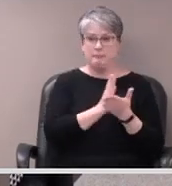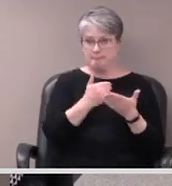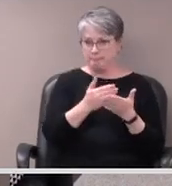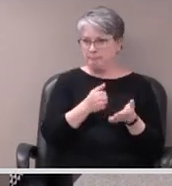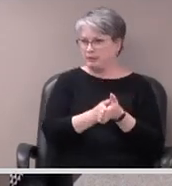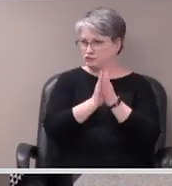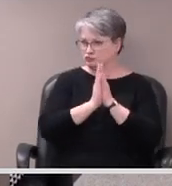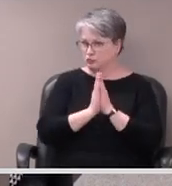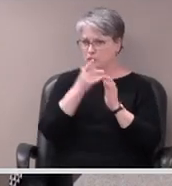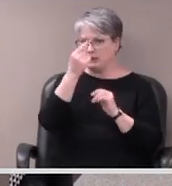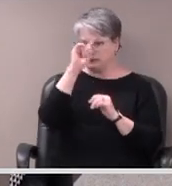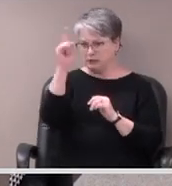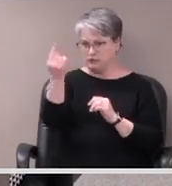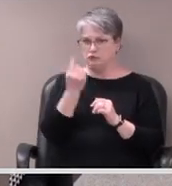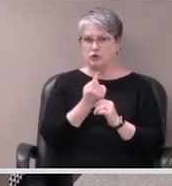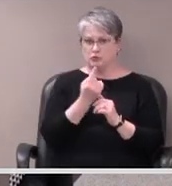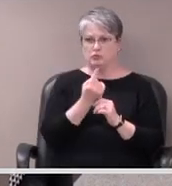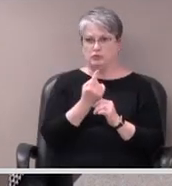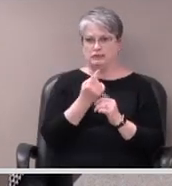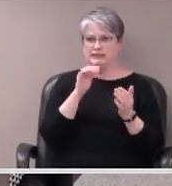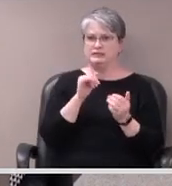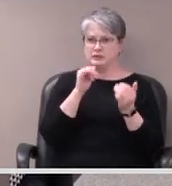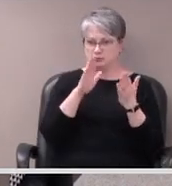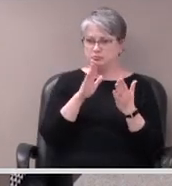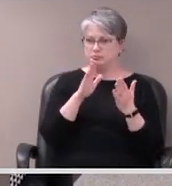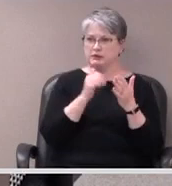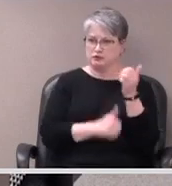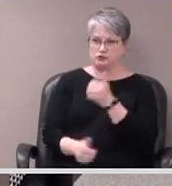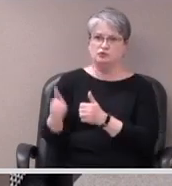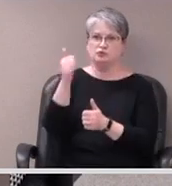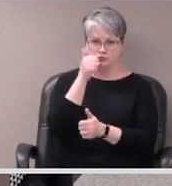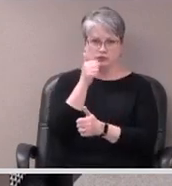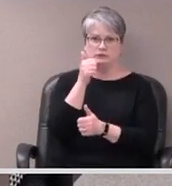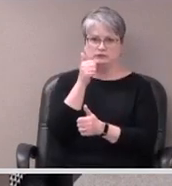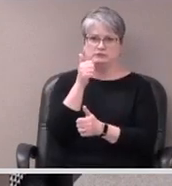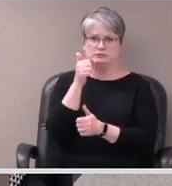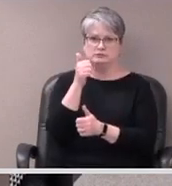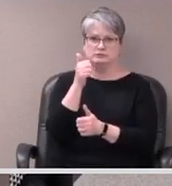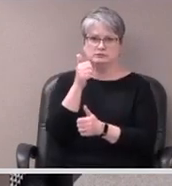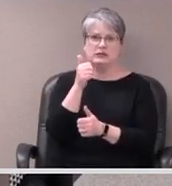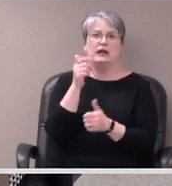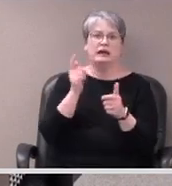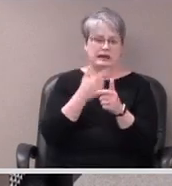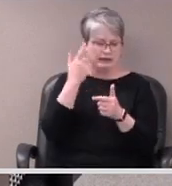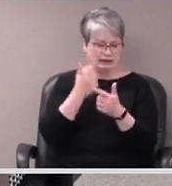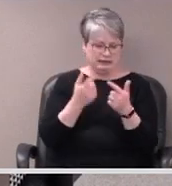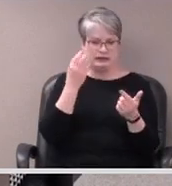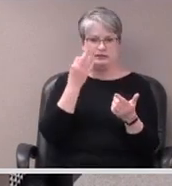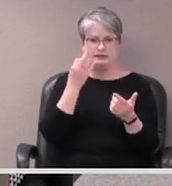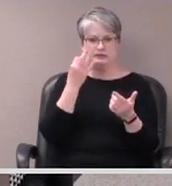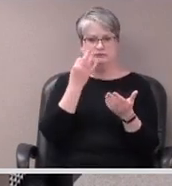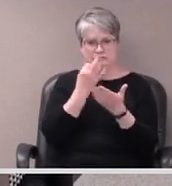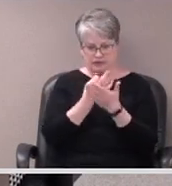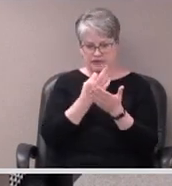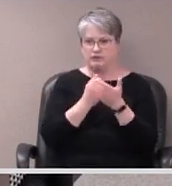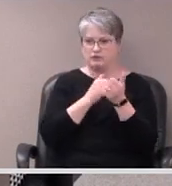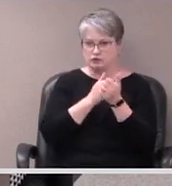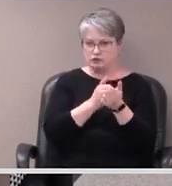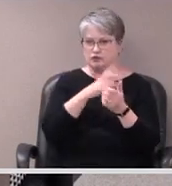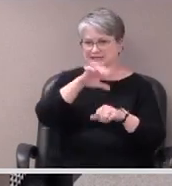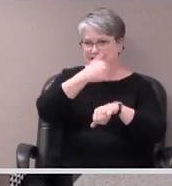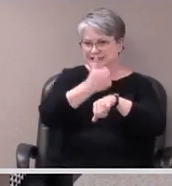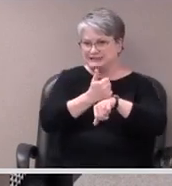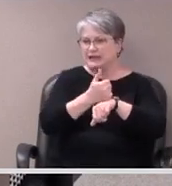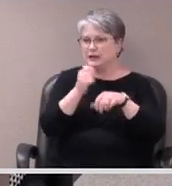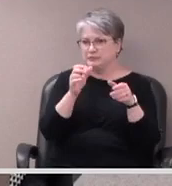forward. I typically present it to the superintendent, and then they are funded accordingly in order to set up that